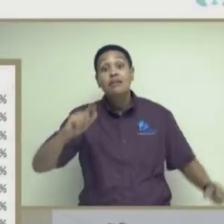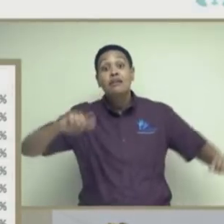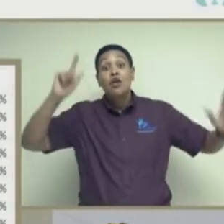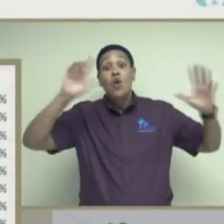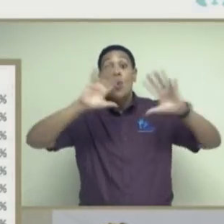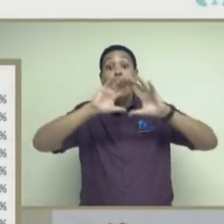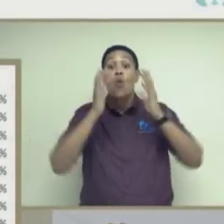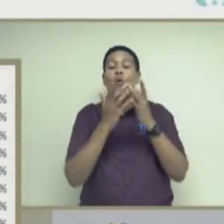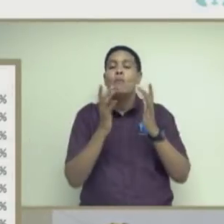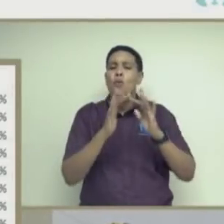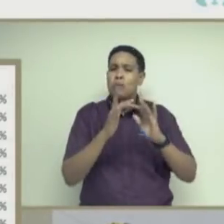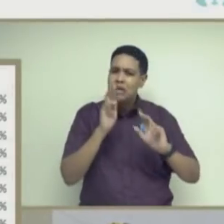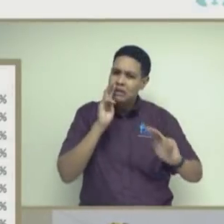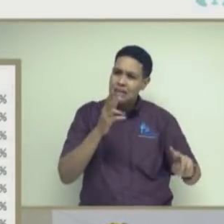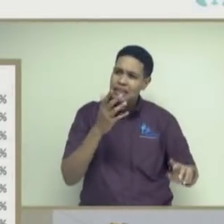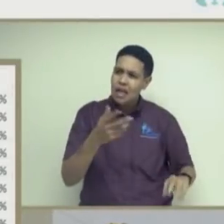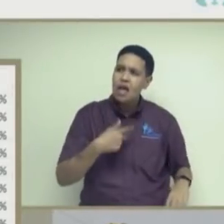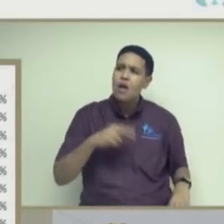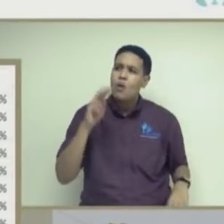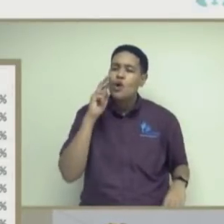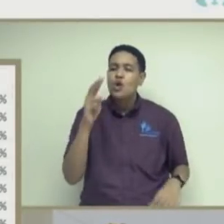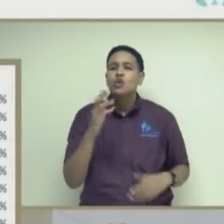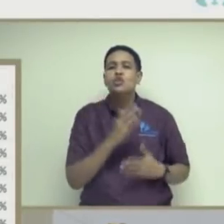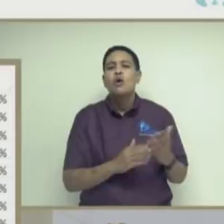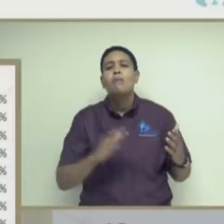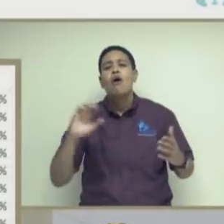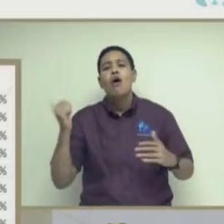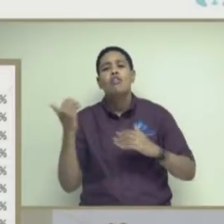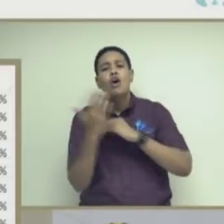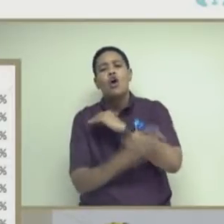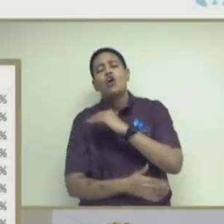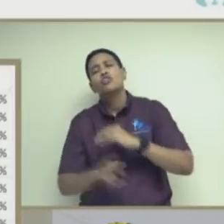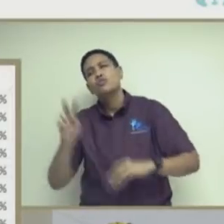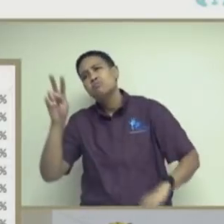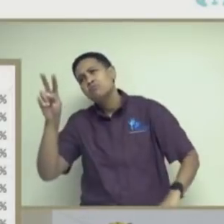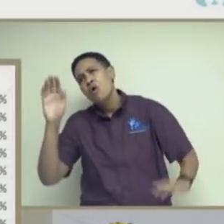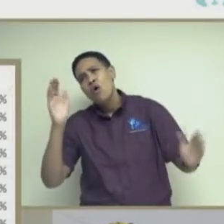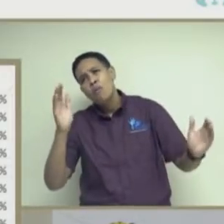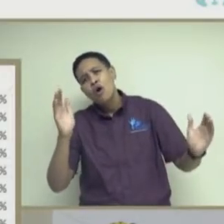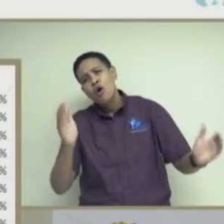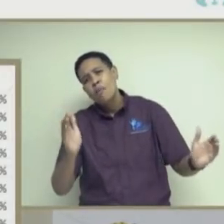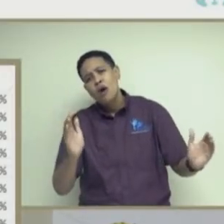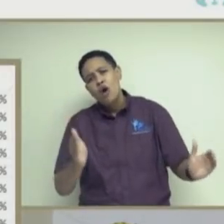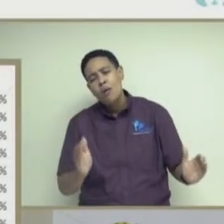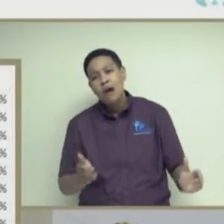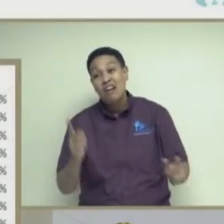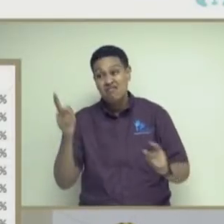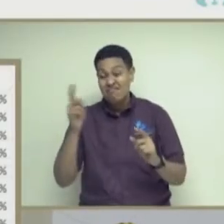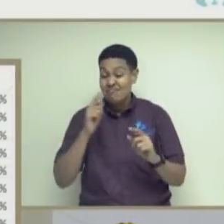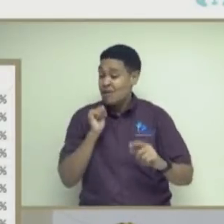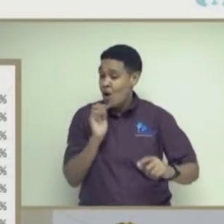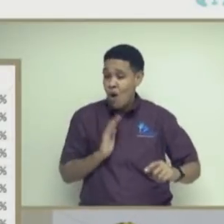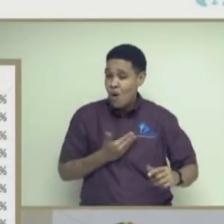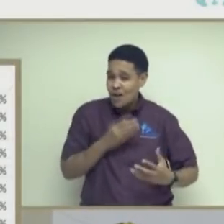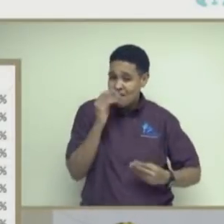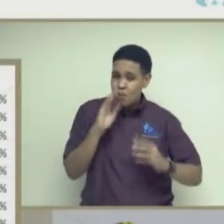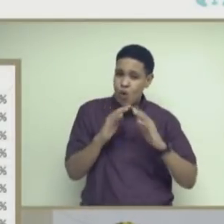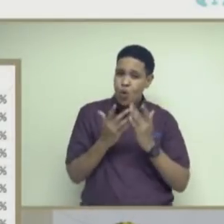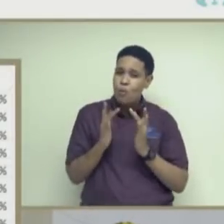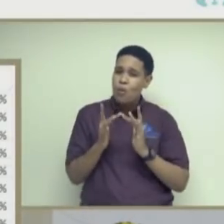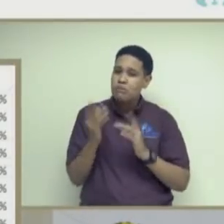global website, and we looked at some of the other countries, and we have up to